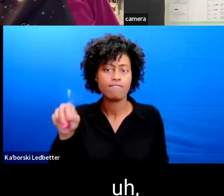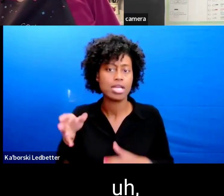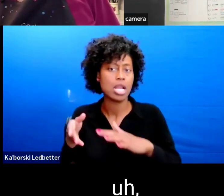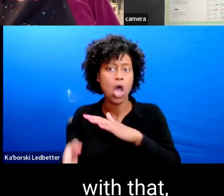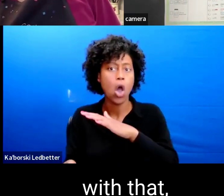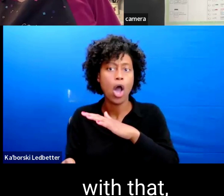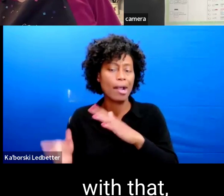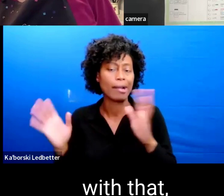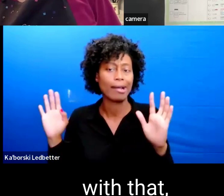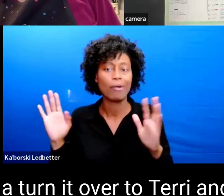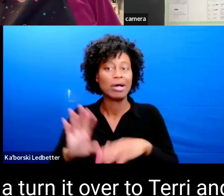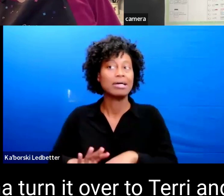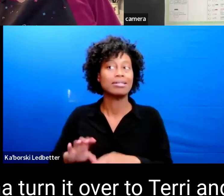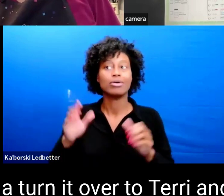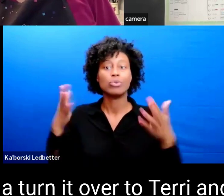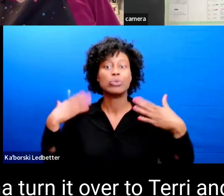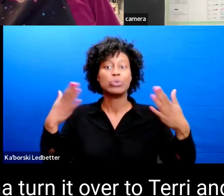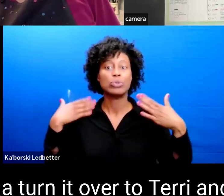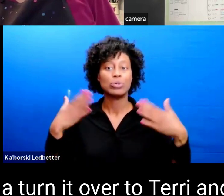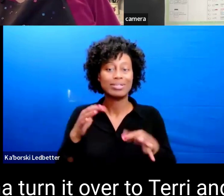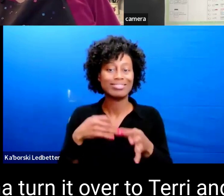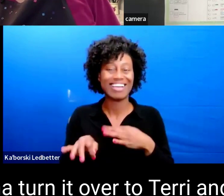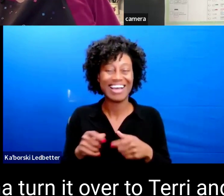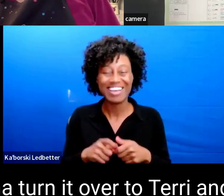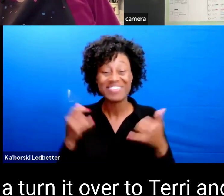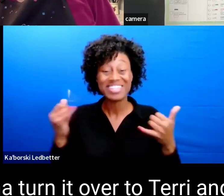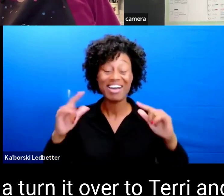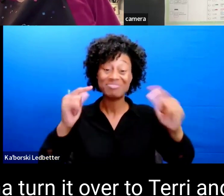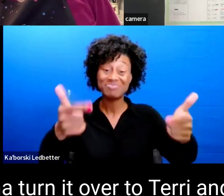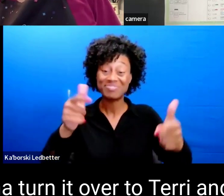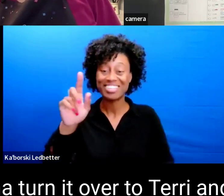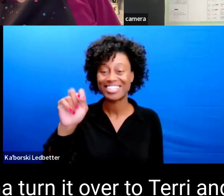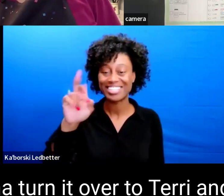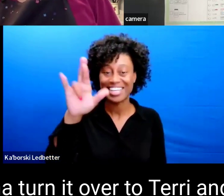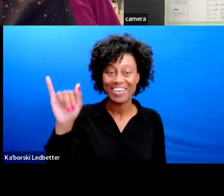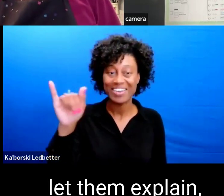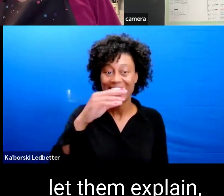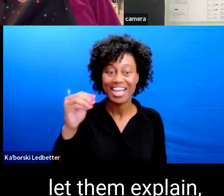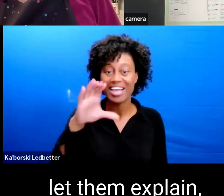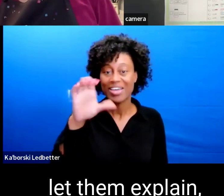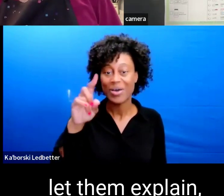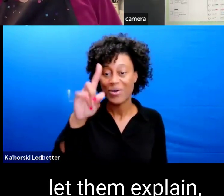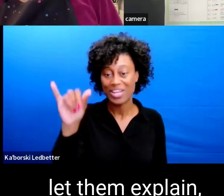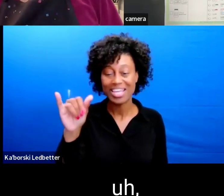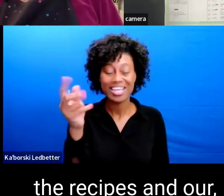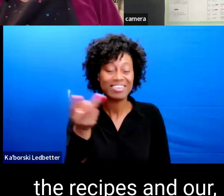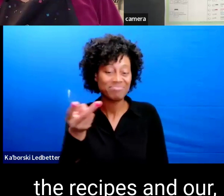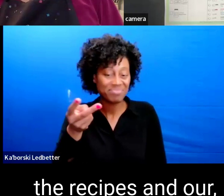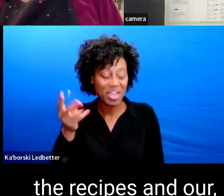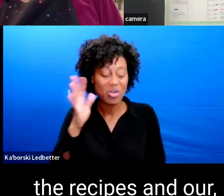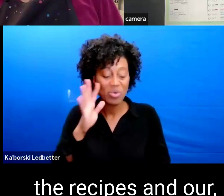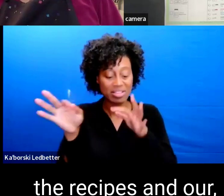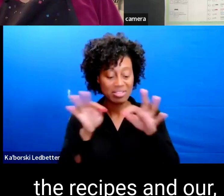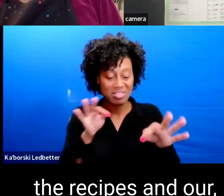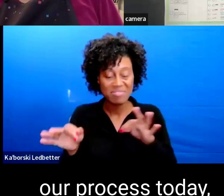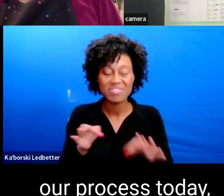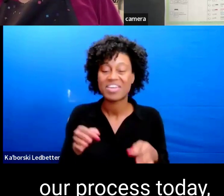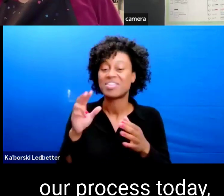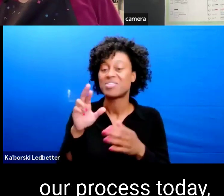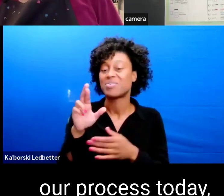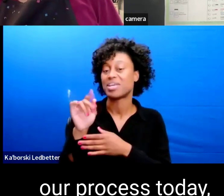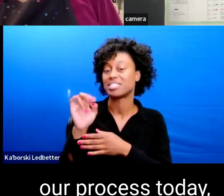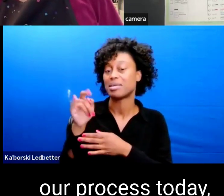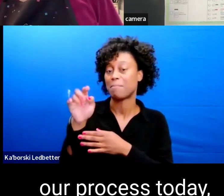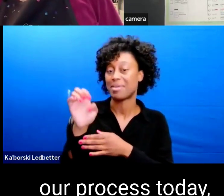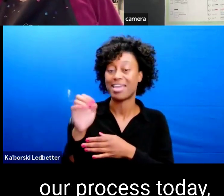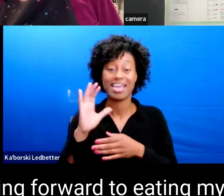anyway, uh, with that, I'm going to turn it over to Terri and Cody and let them explain the recipes and